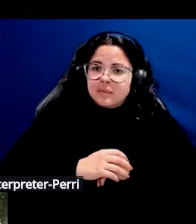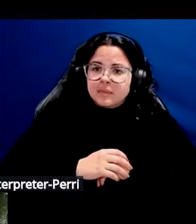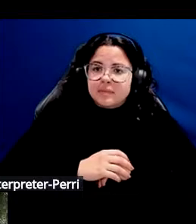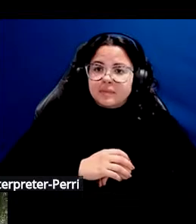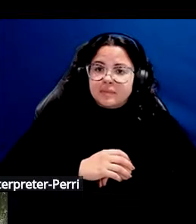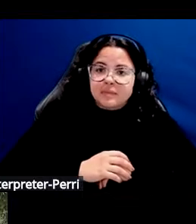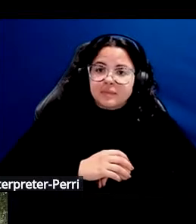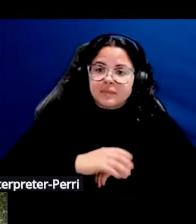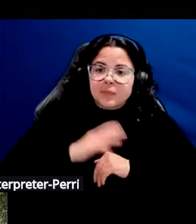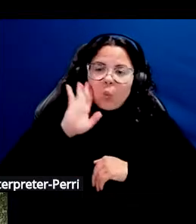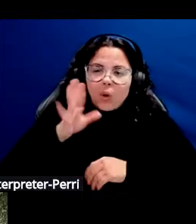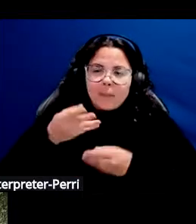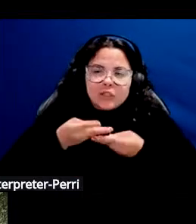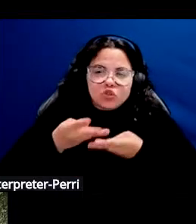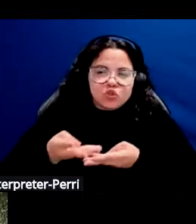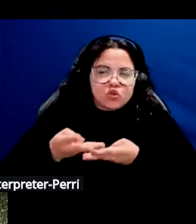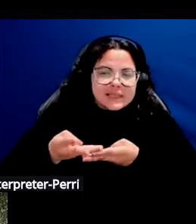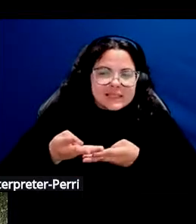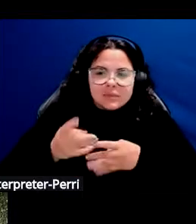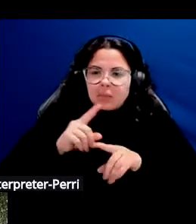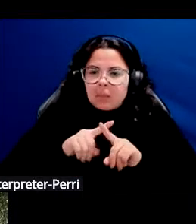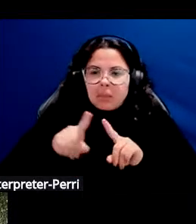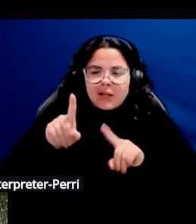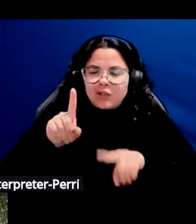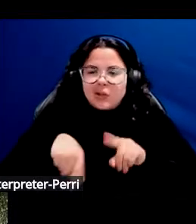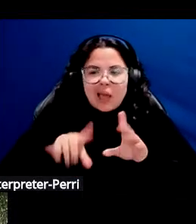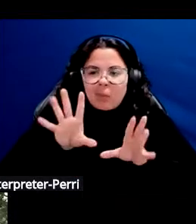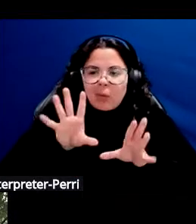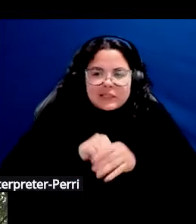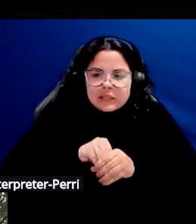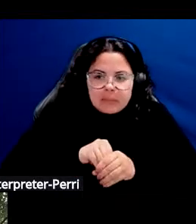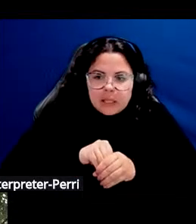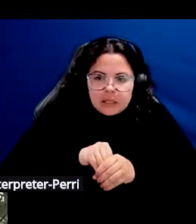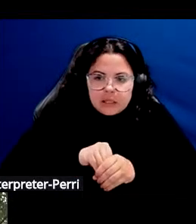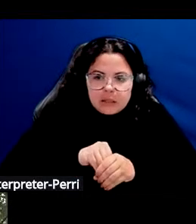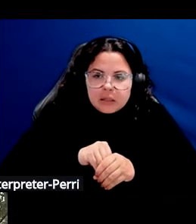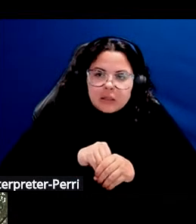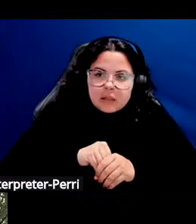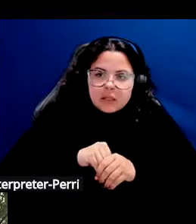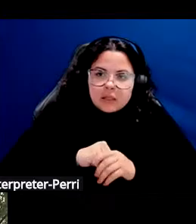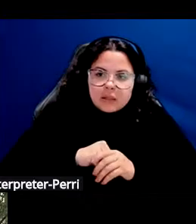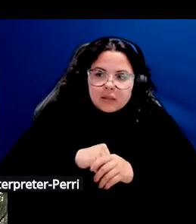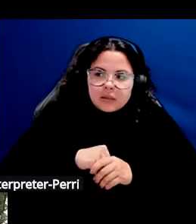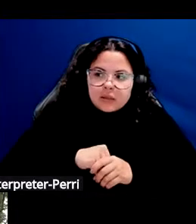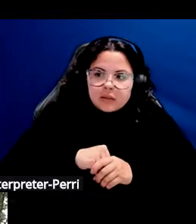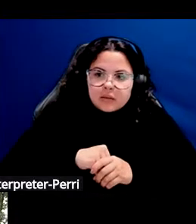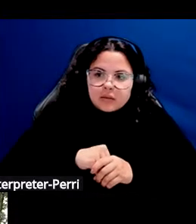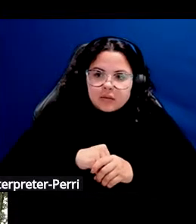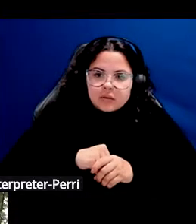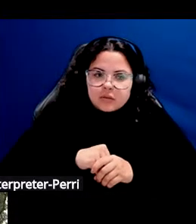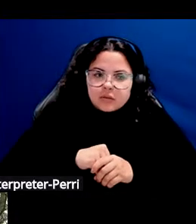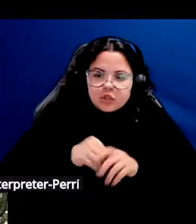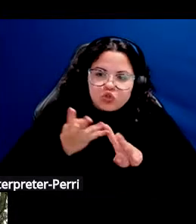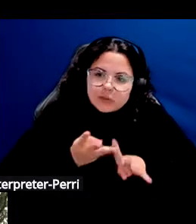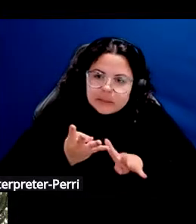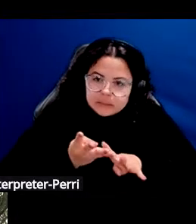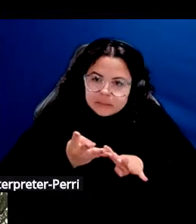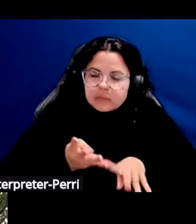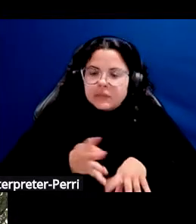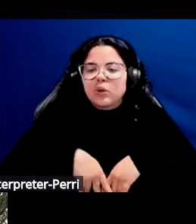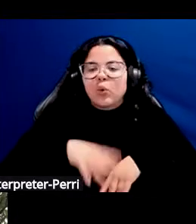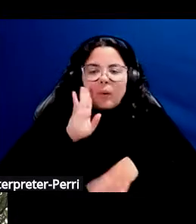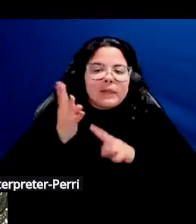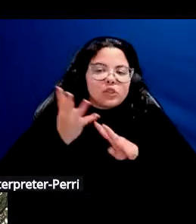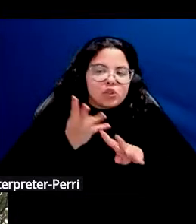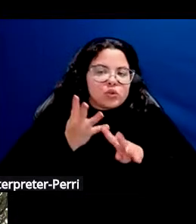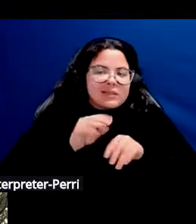And it'll be streamed, but no one will be able to participate. Is that right? Yes, yes. Okay.